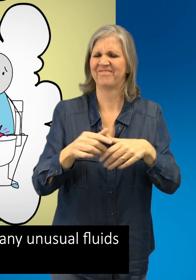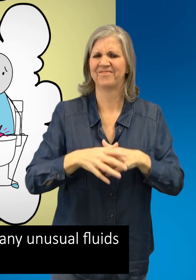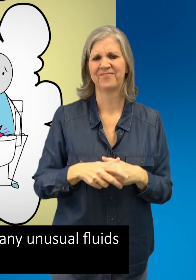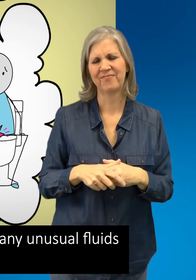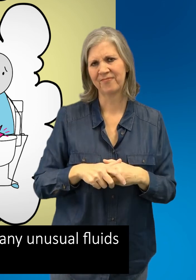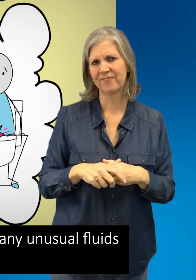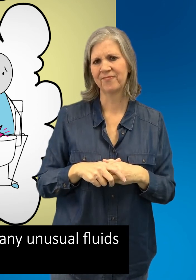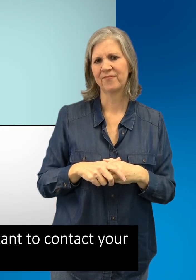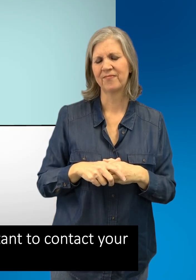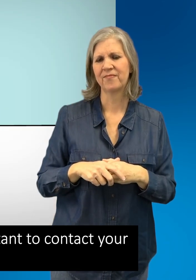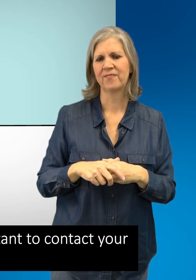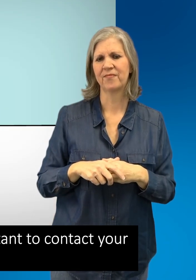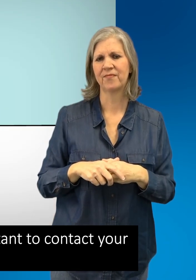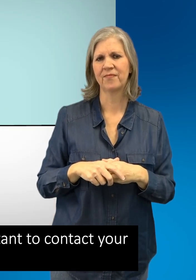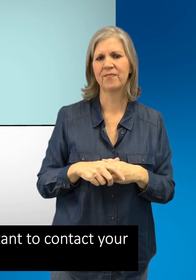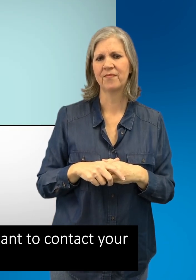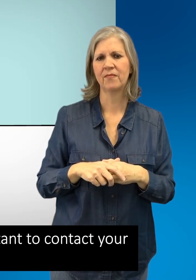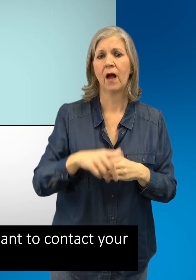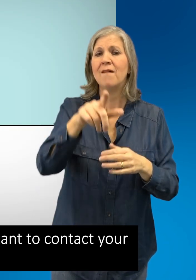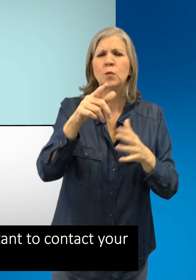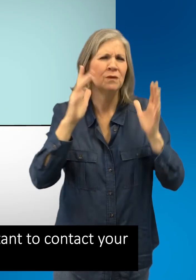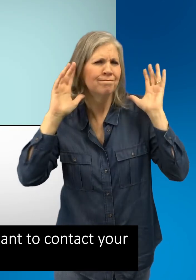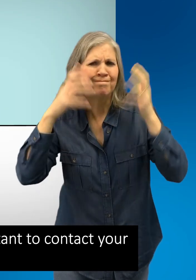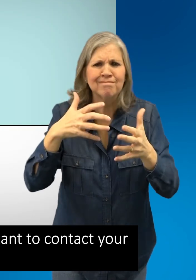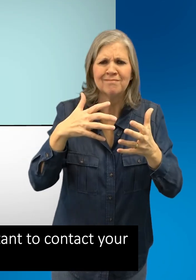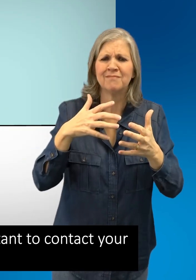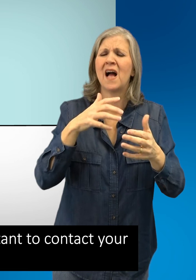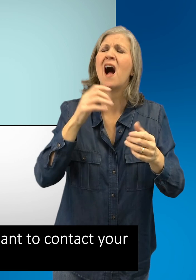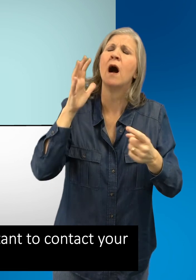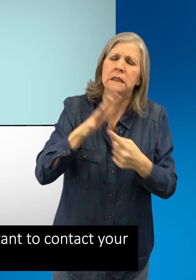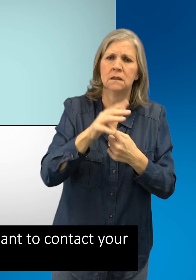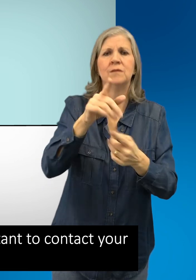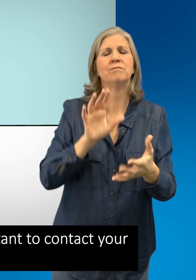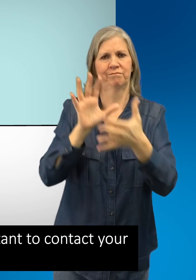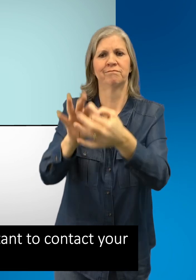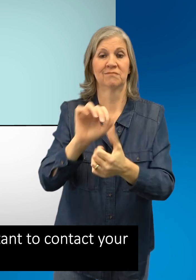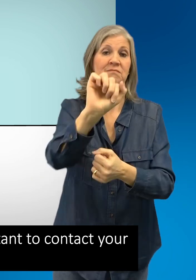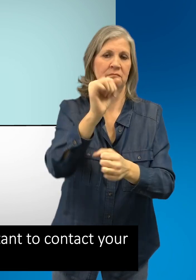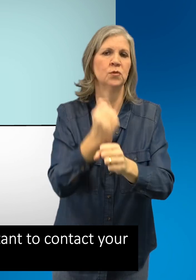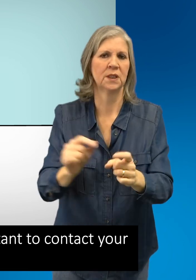If you have any concerns, then it's important to contact your GP.